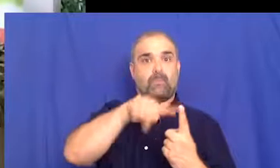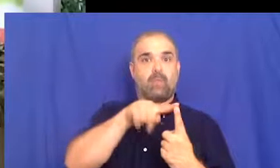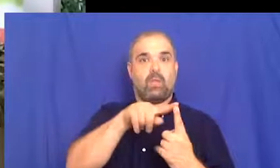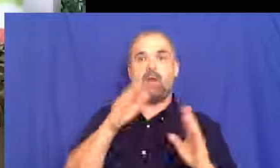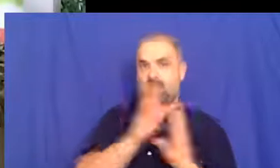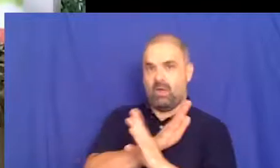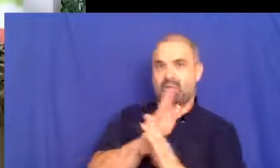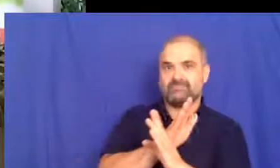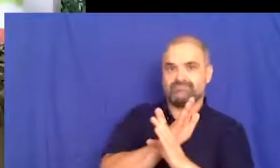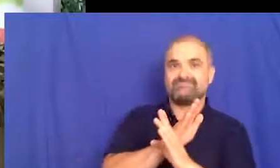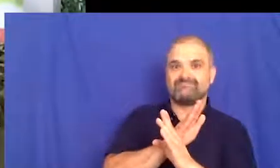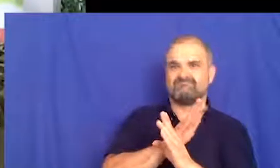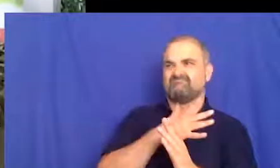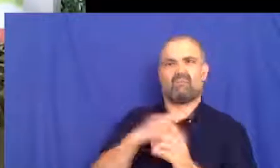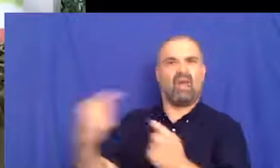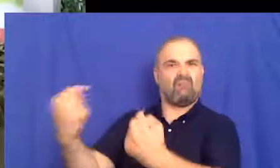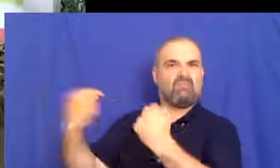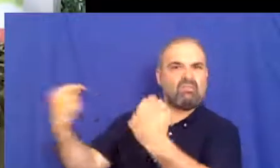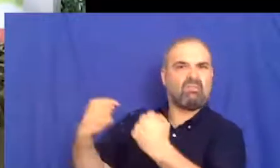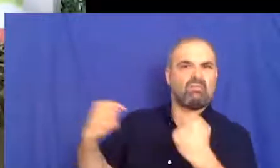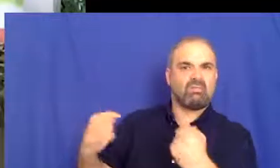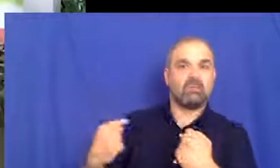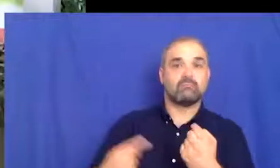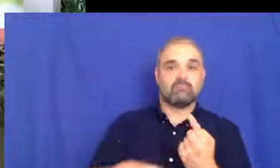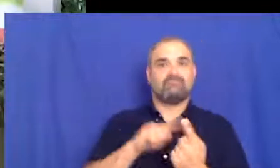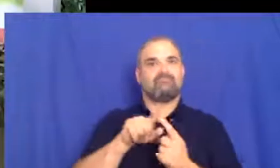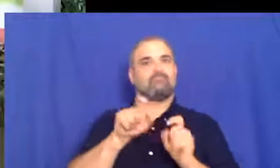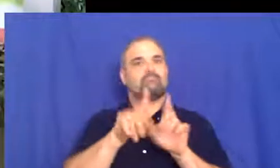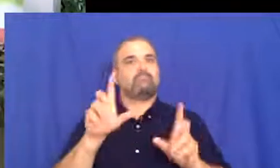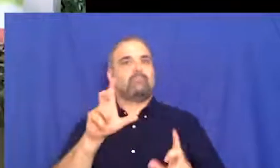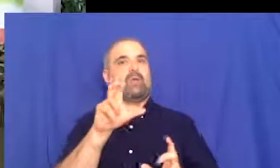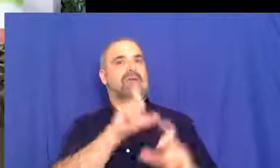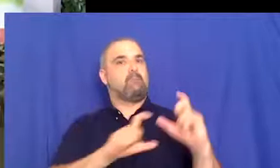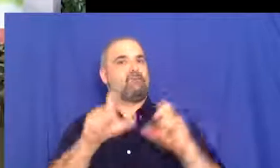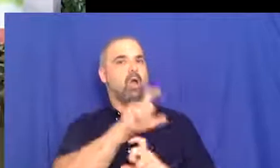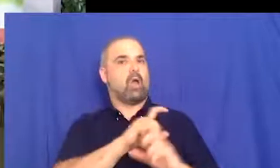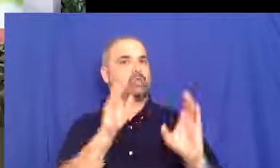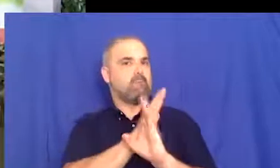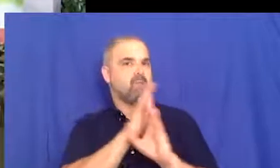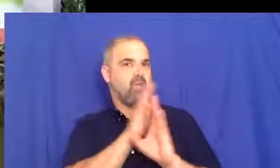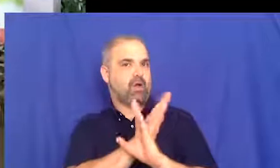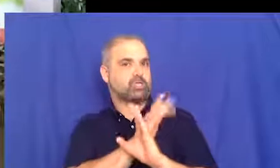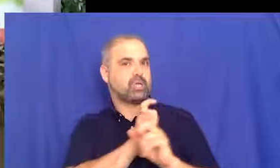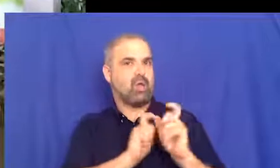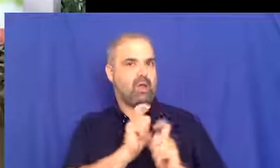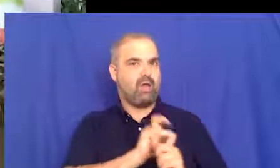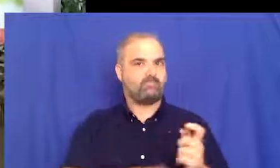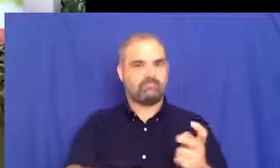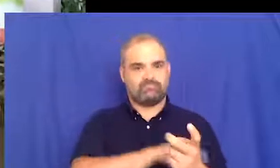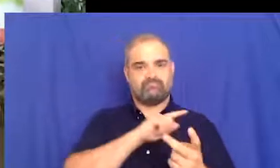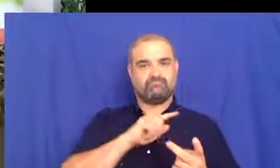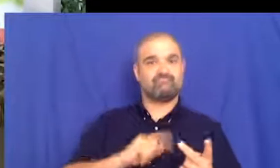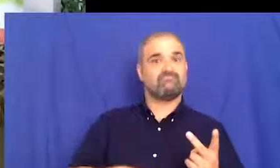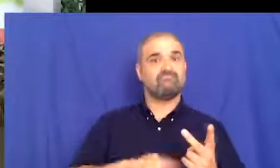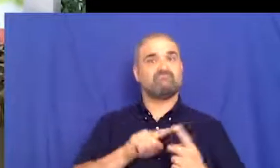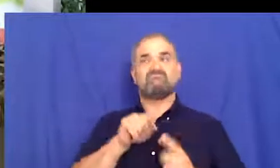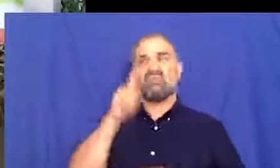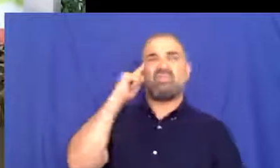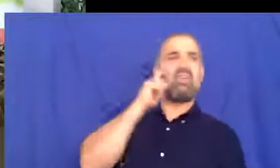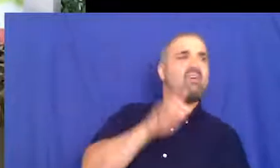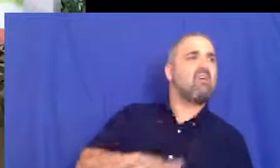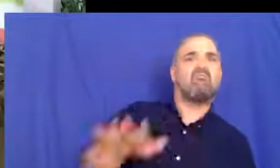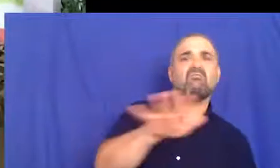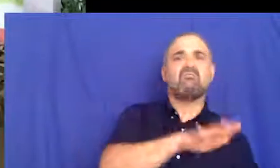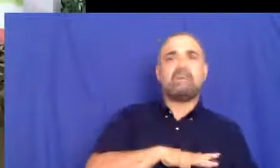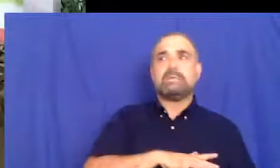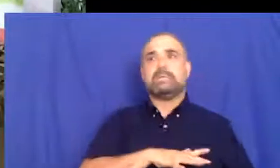is obviously to hide away, so hiding from predators. So this is camouflage, this is our traditional camouflage colour. And if you think that the